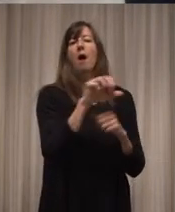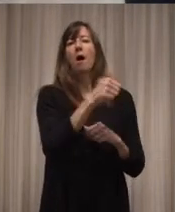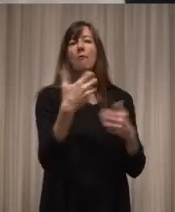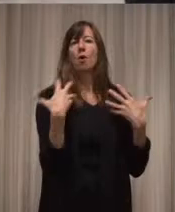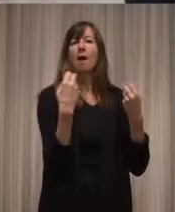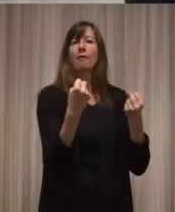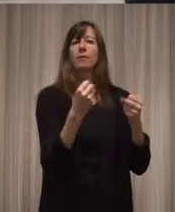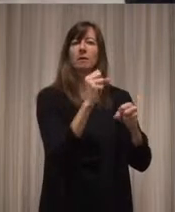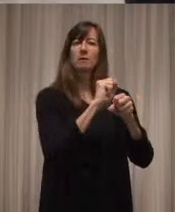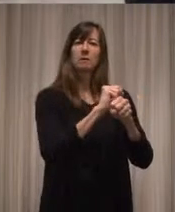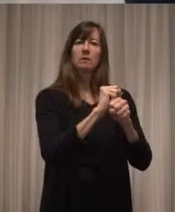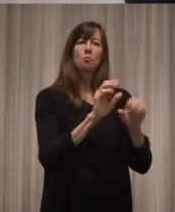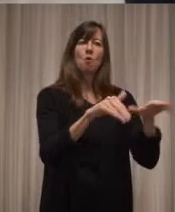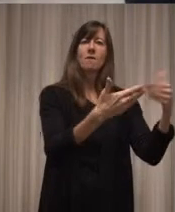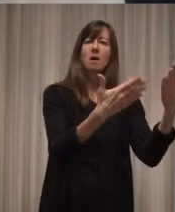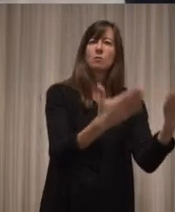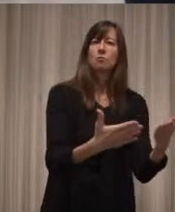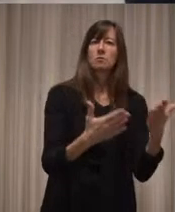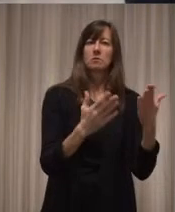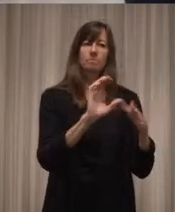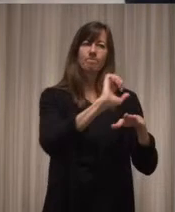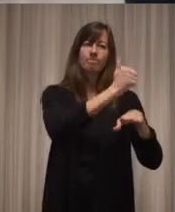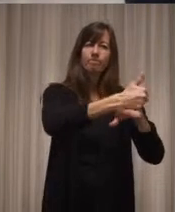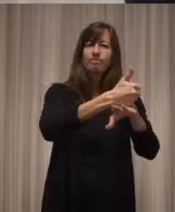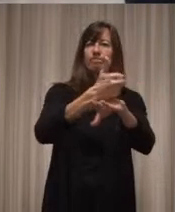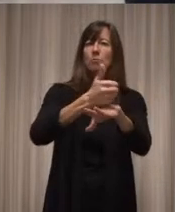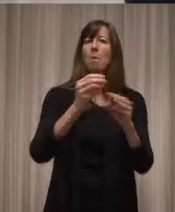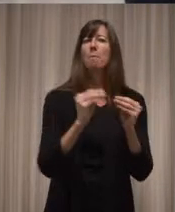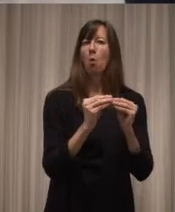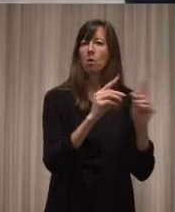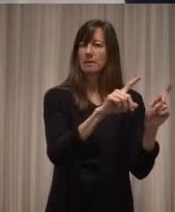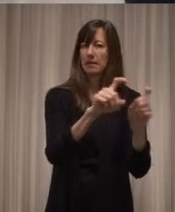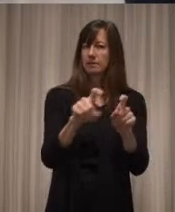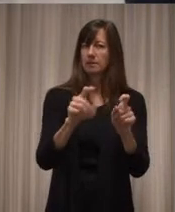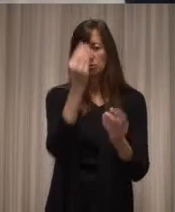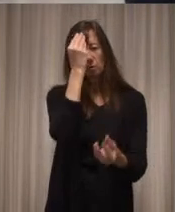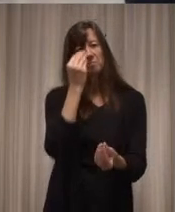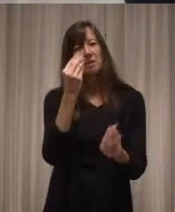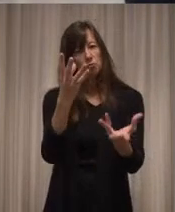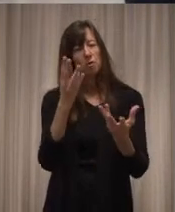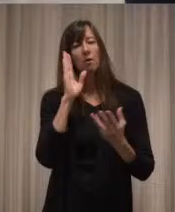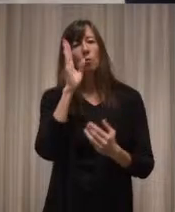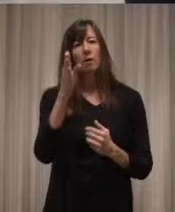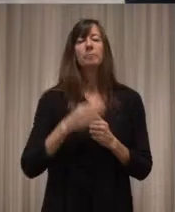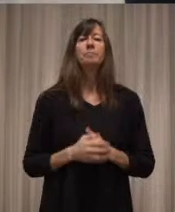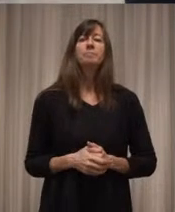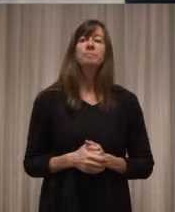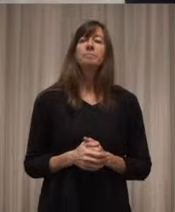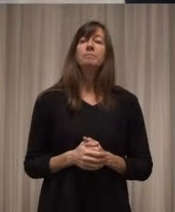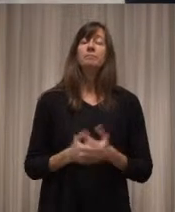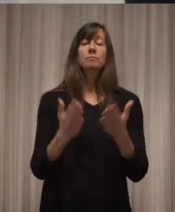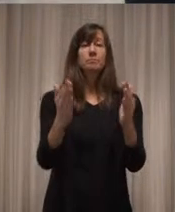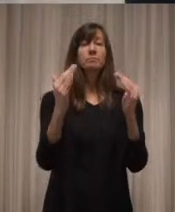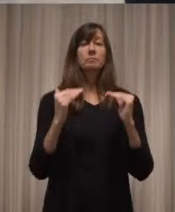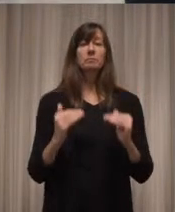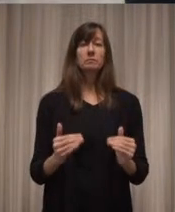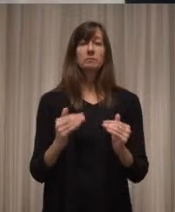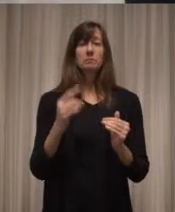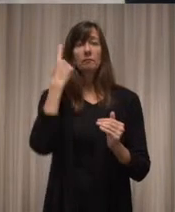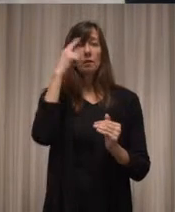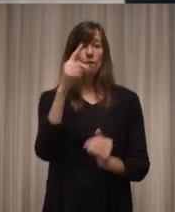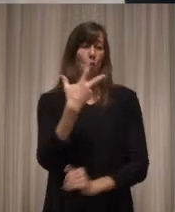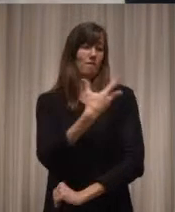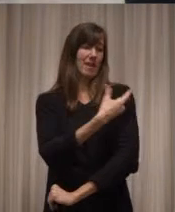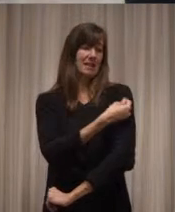well. So stay tuned for more of that to come. In terms of our vaccination distribution and planning